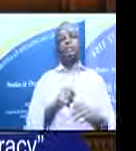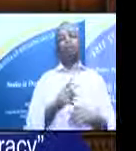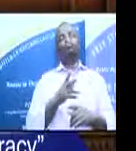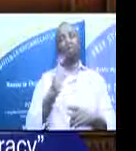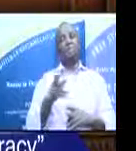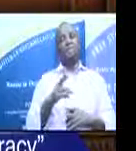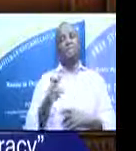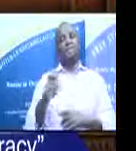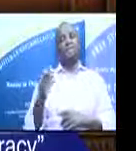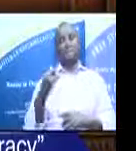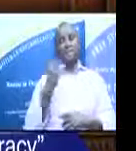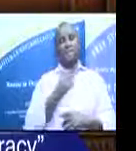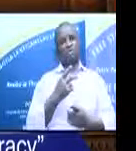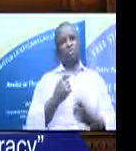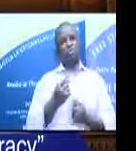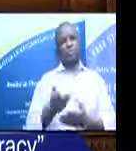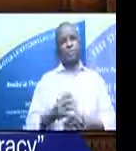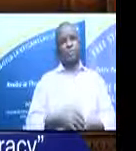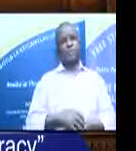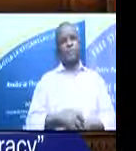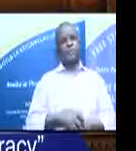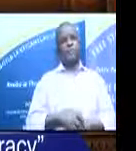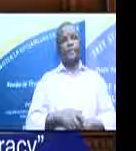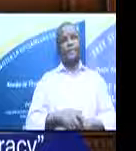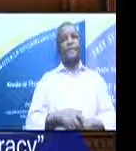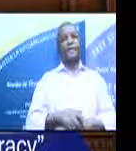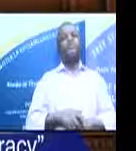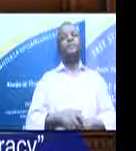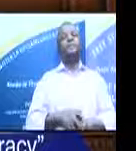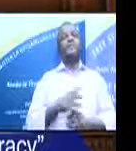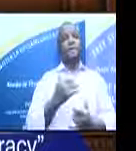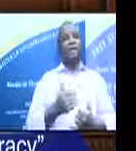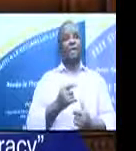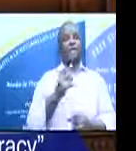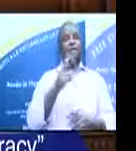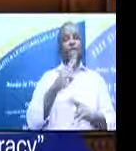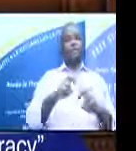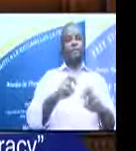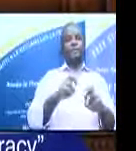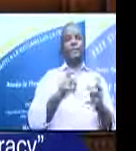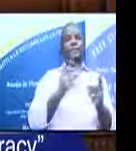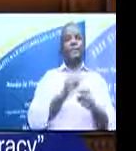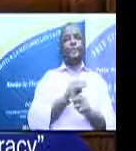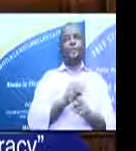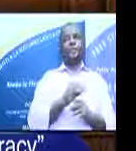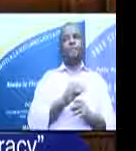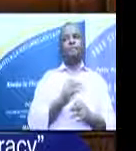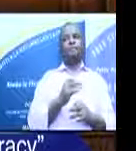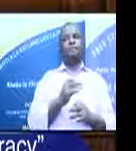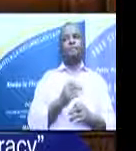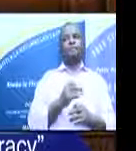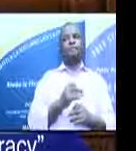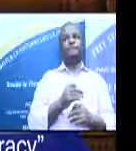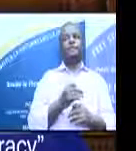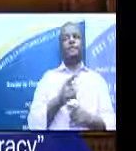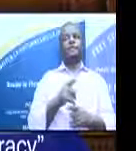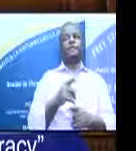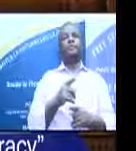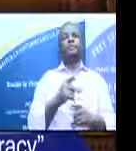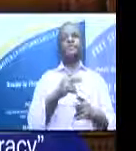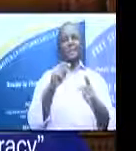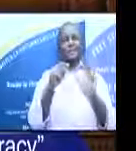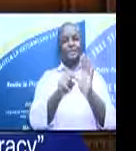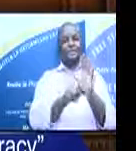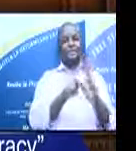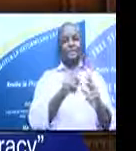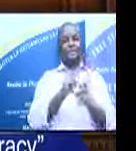required by the PFMA. This was because investigations were not undertaken into all irregular